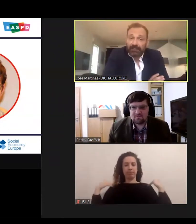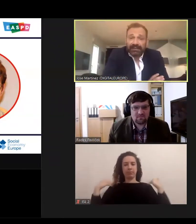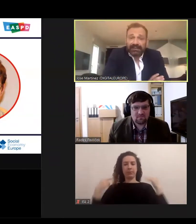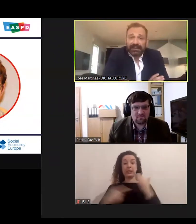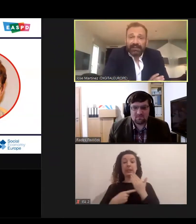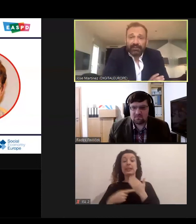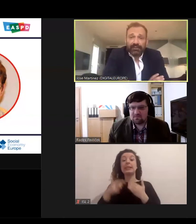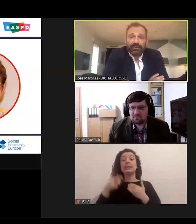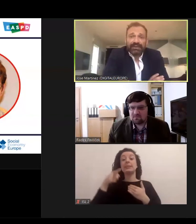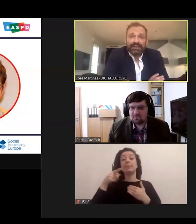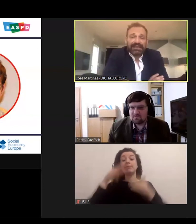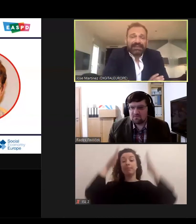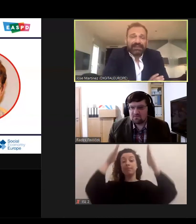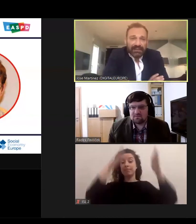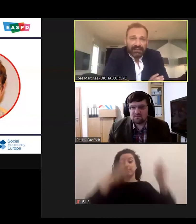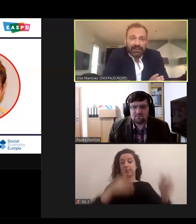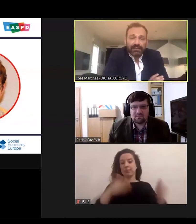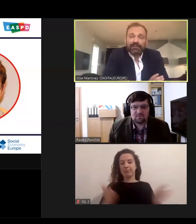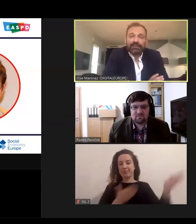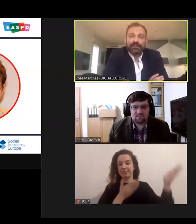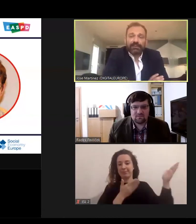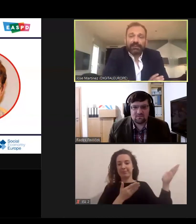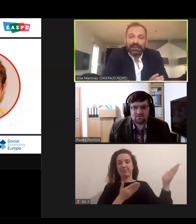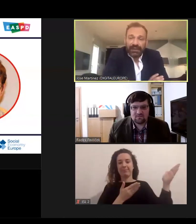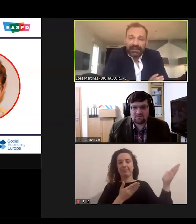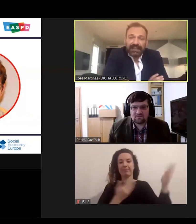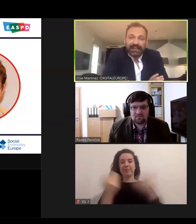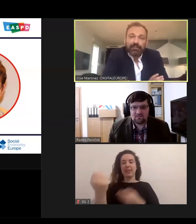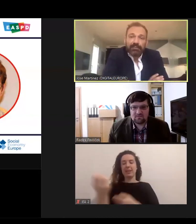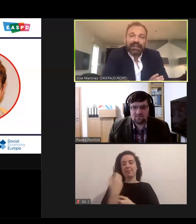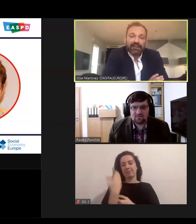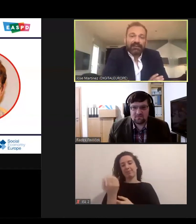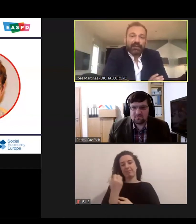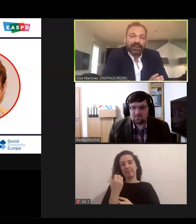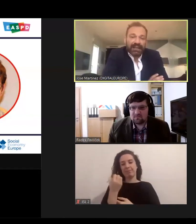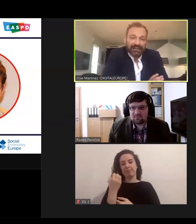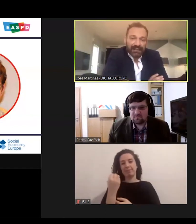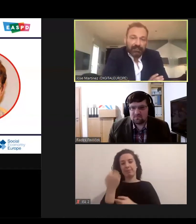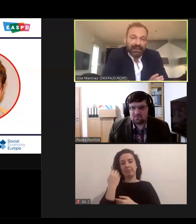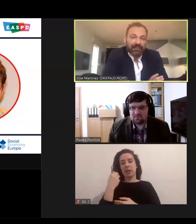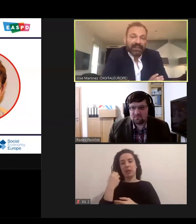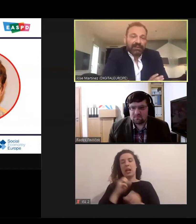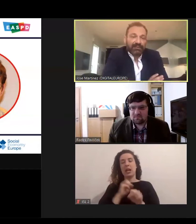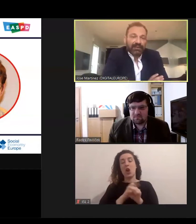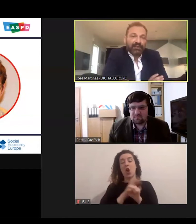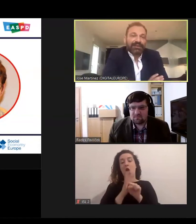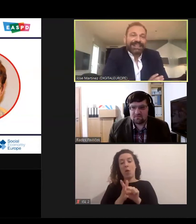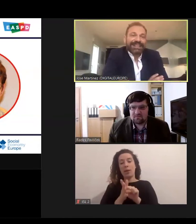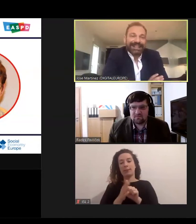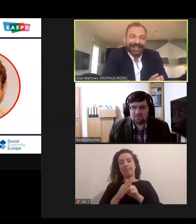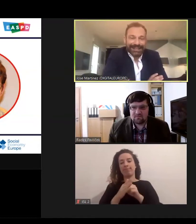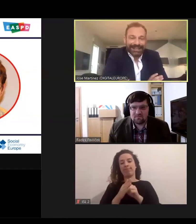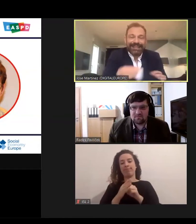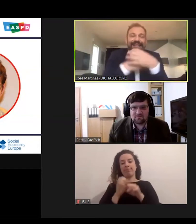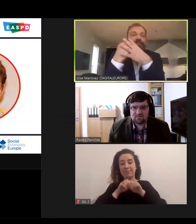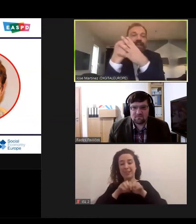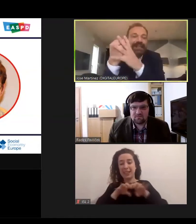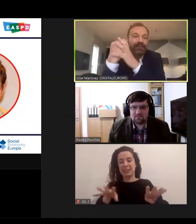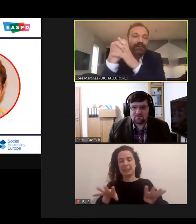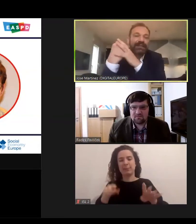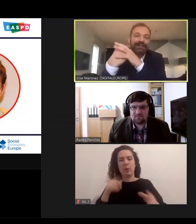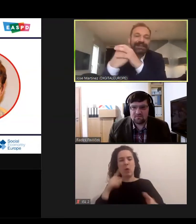So thank you, Susanna. We need to move on with our next speaker. I see you again in the